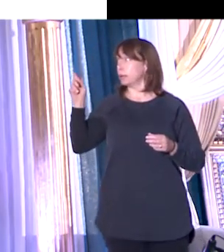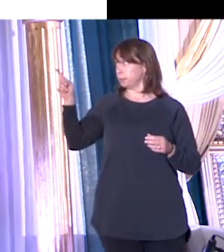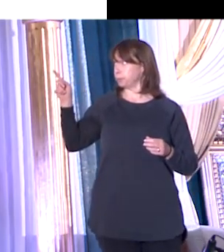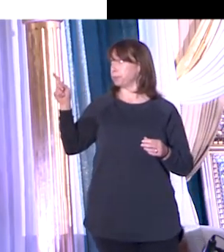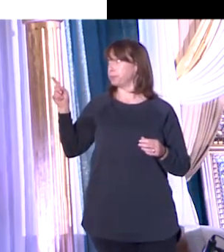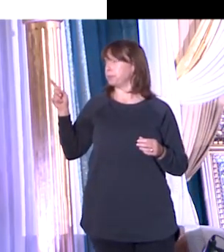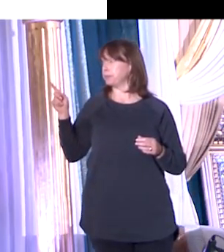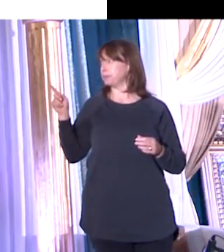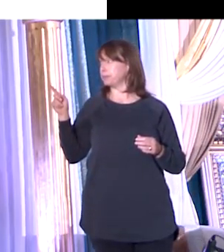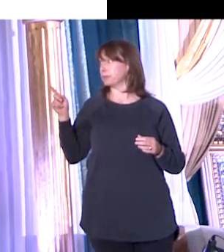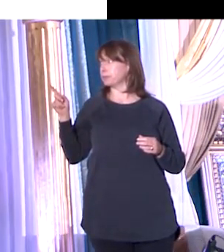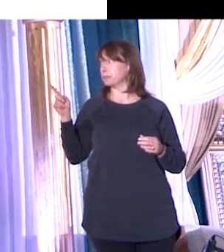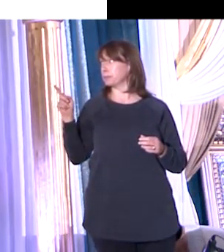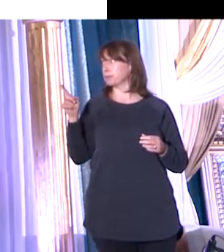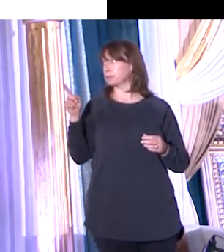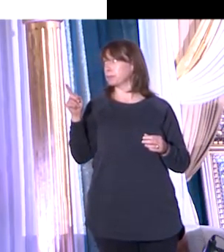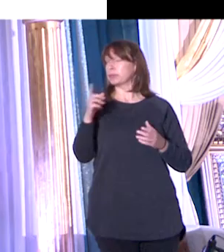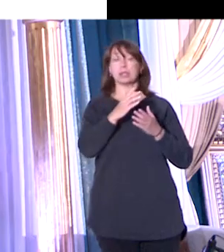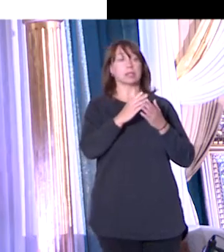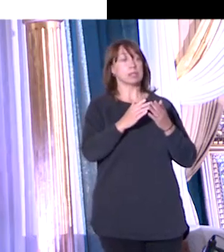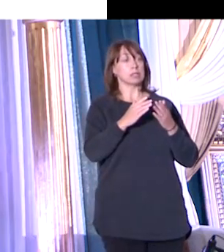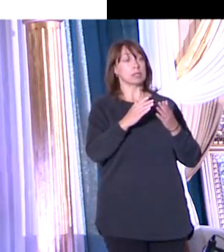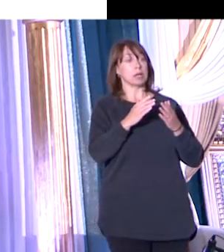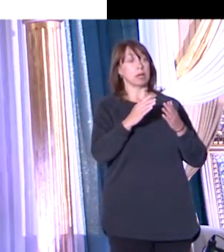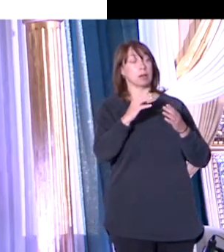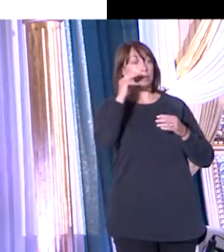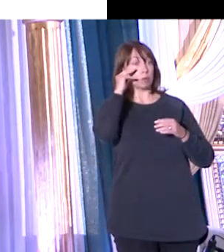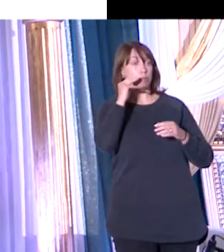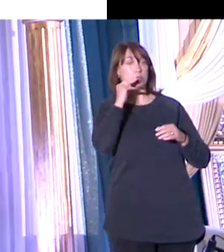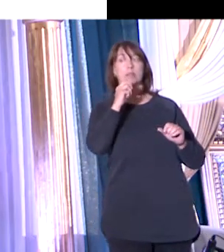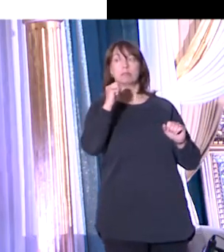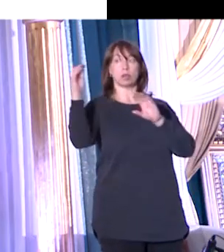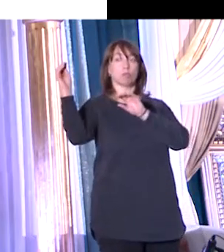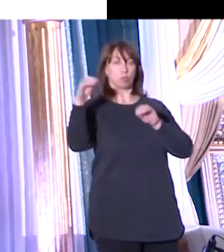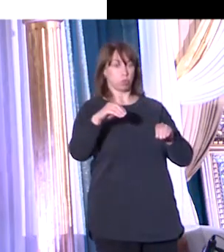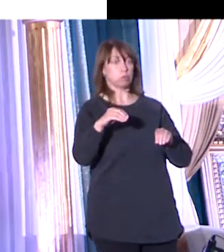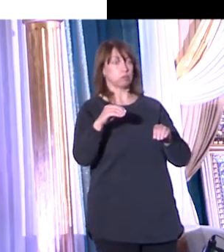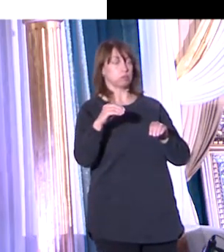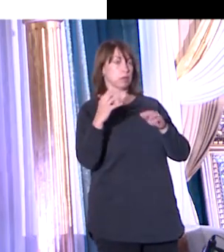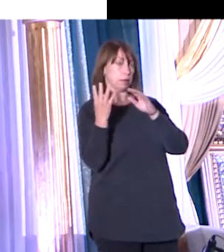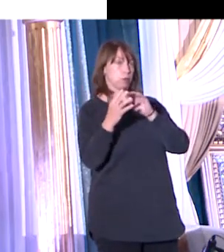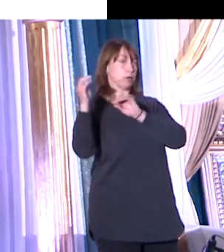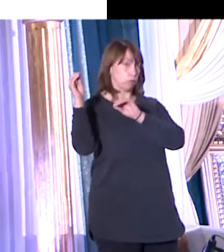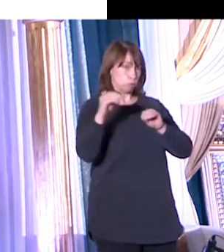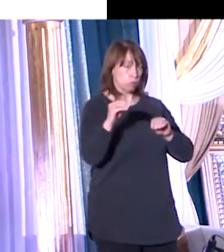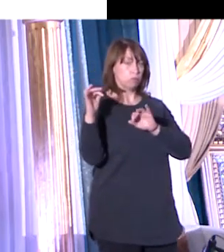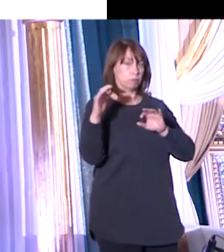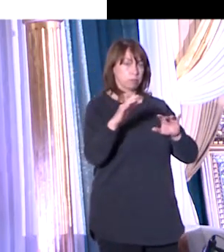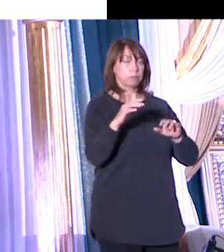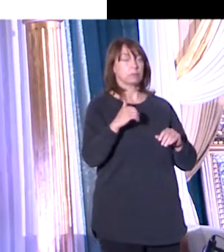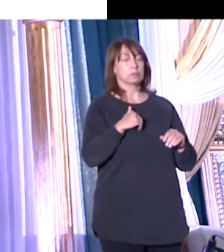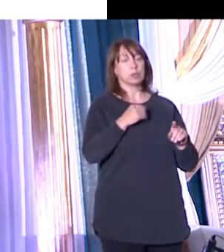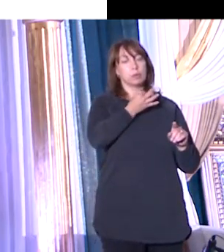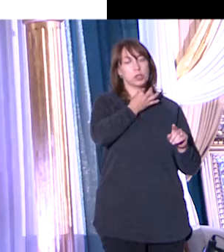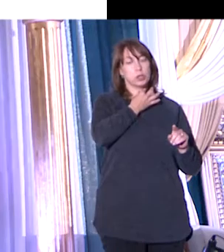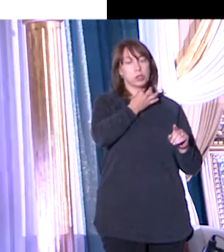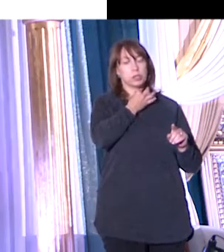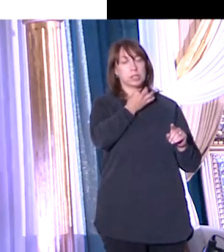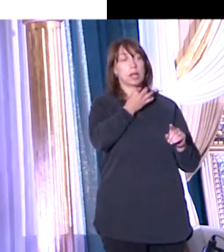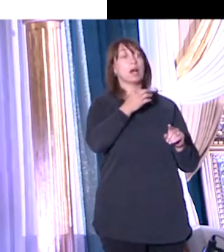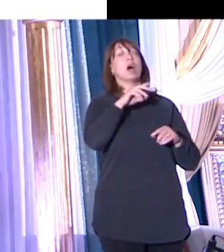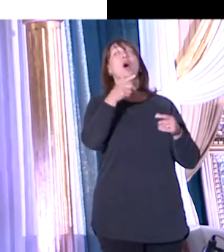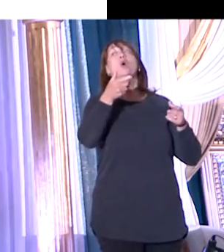which is largely a secularized environment for in a broad sense, we wanted to know, get a sense of whether people's attachment to their religion